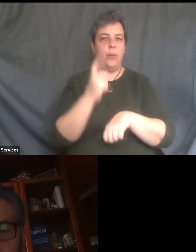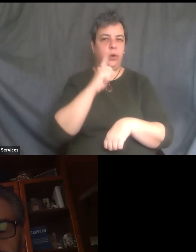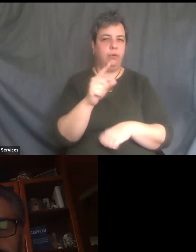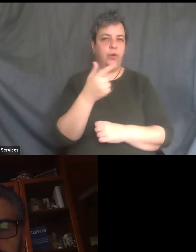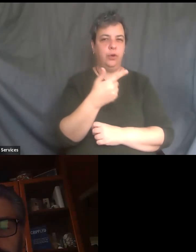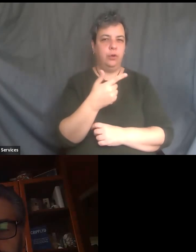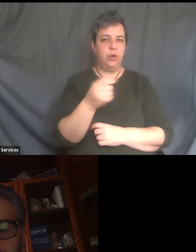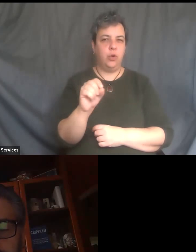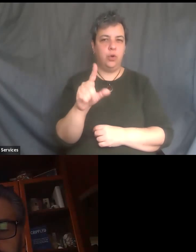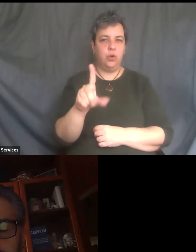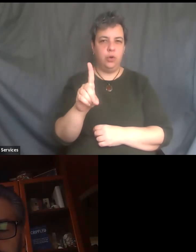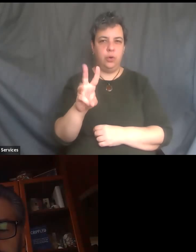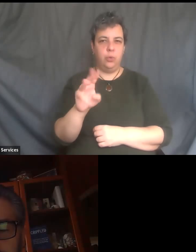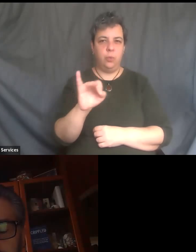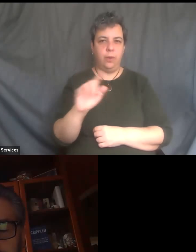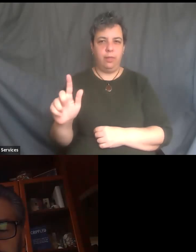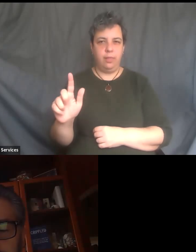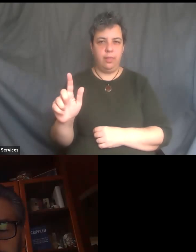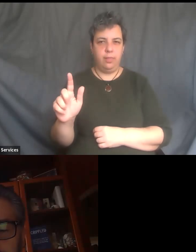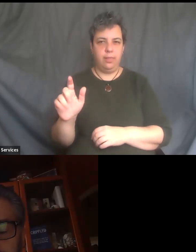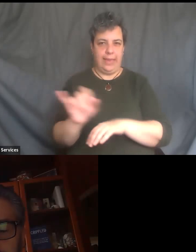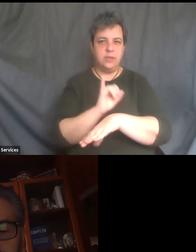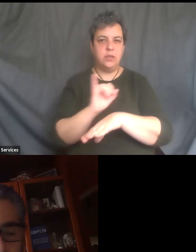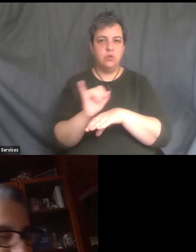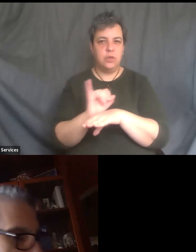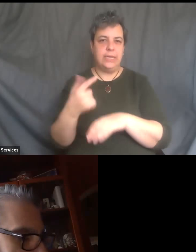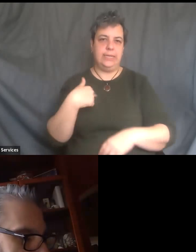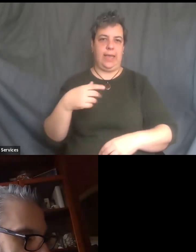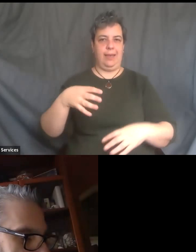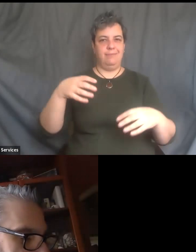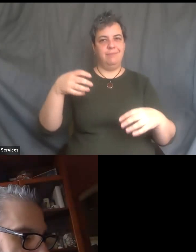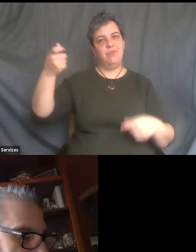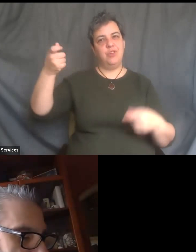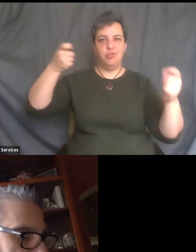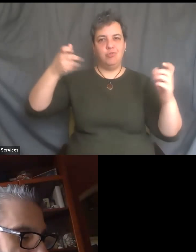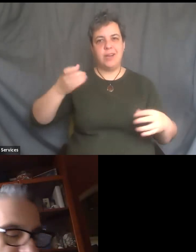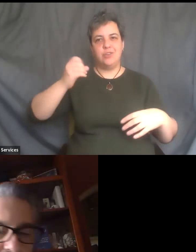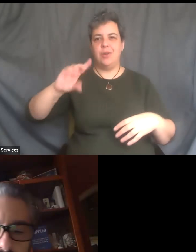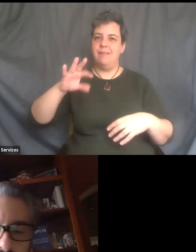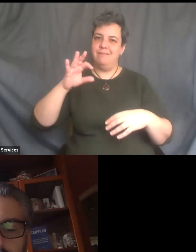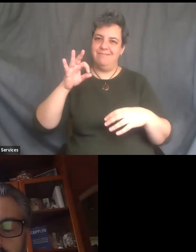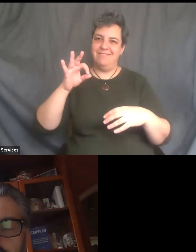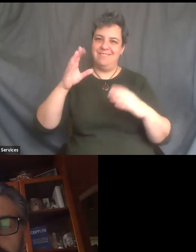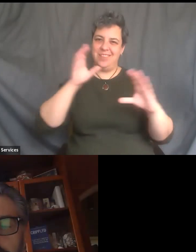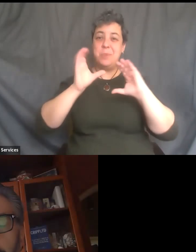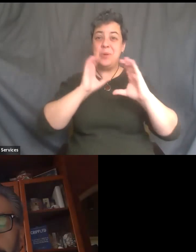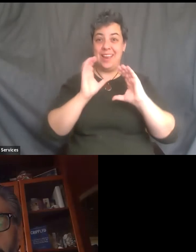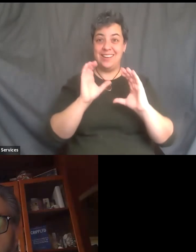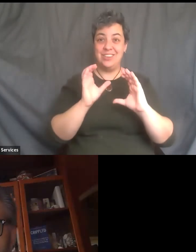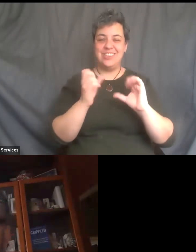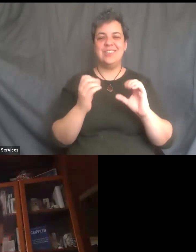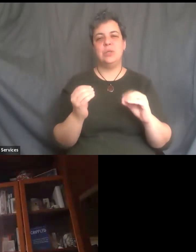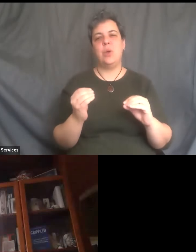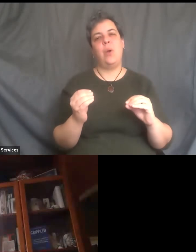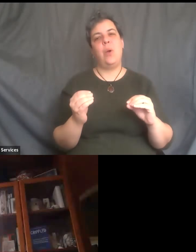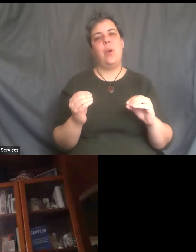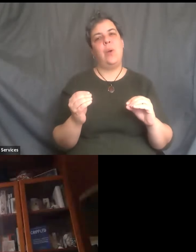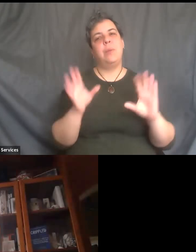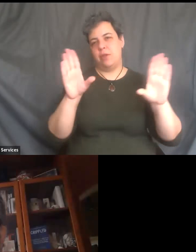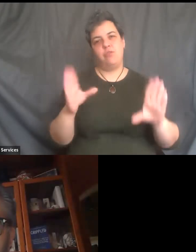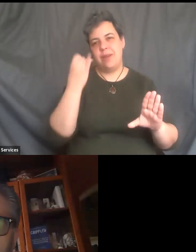I'm the Director of Communications, so we worked together before. So that would be very helpful if you could help us with that. Yeah, happy